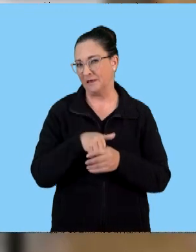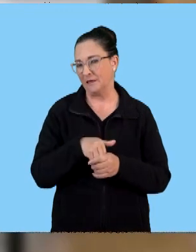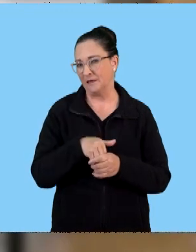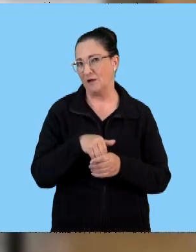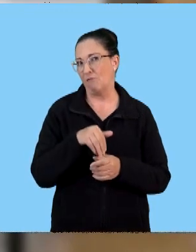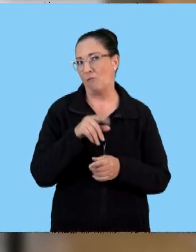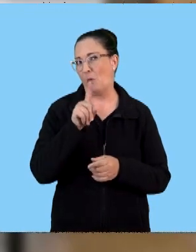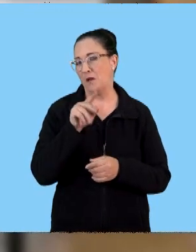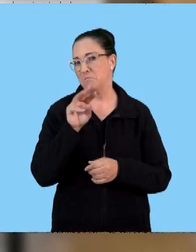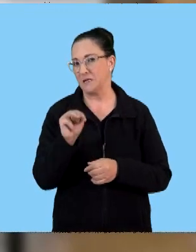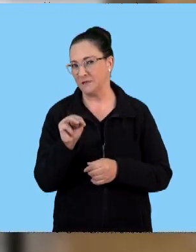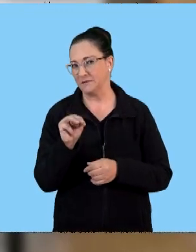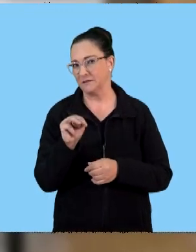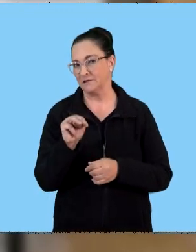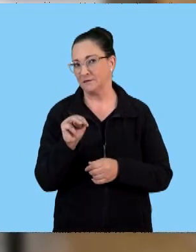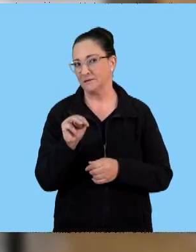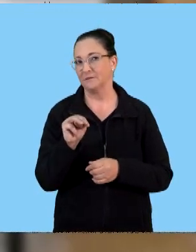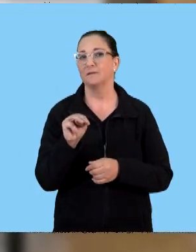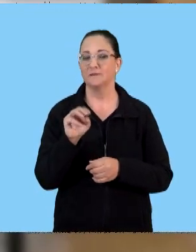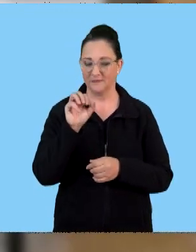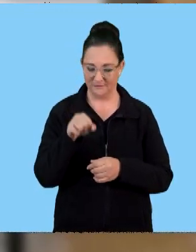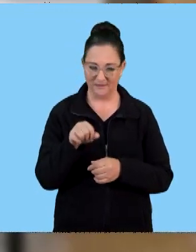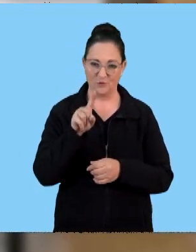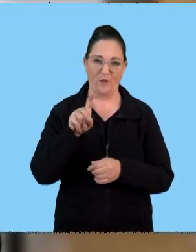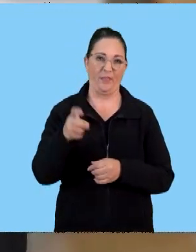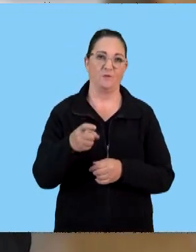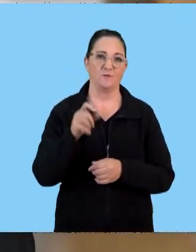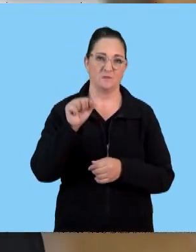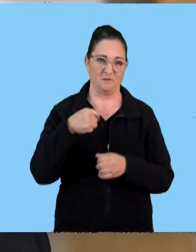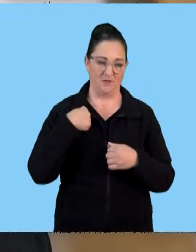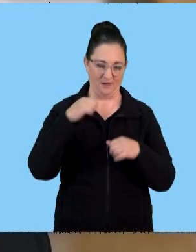many millimeters in a meter? I agree,